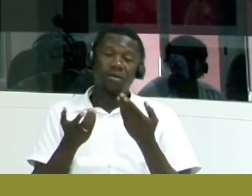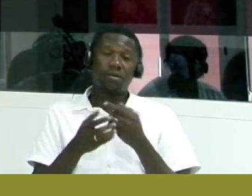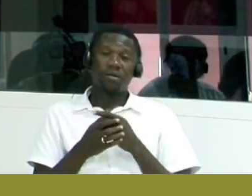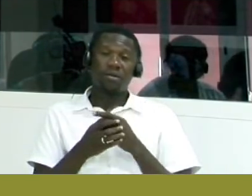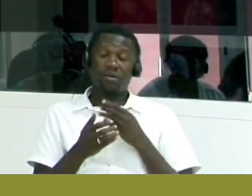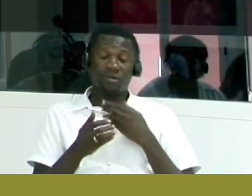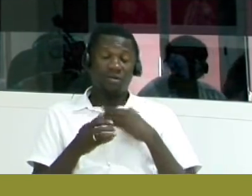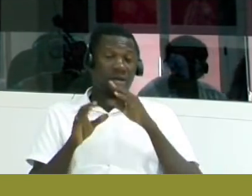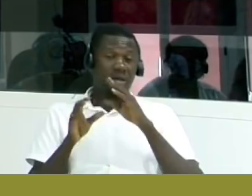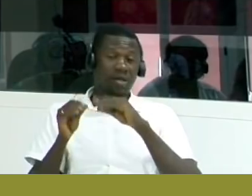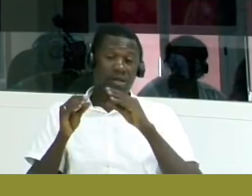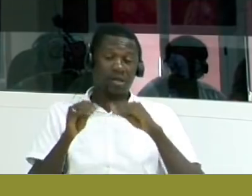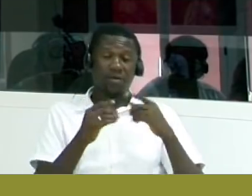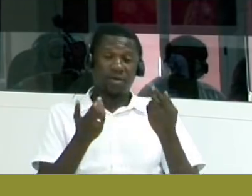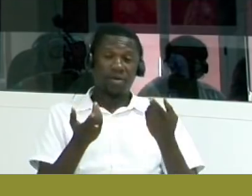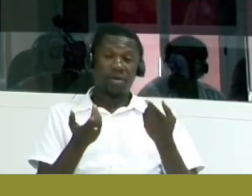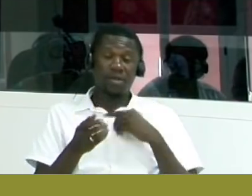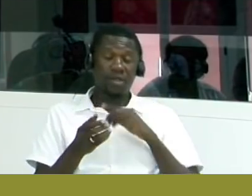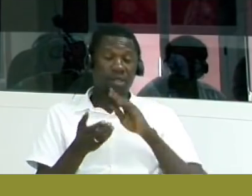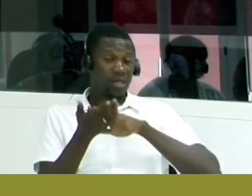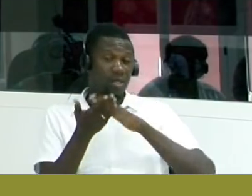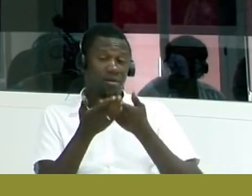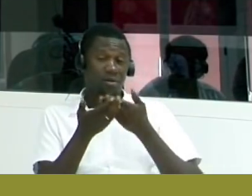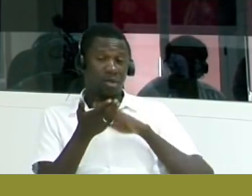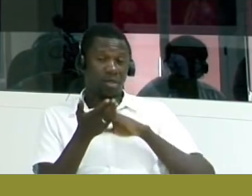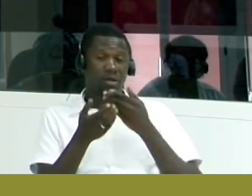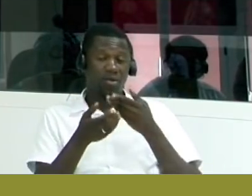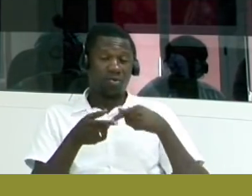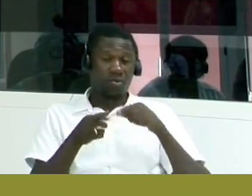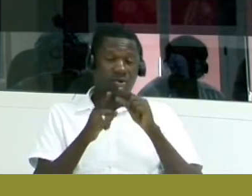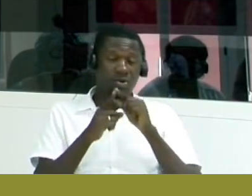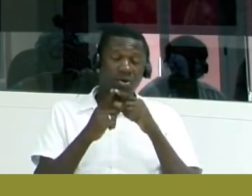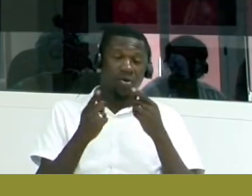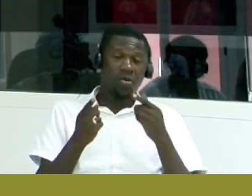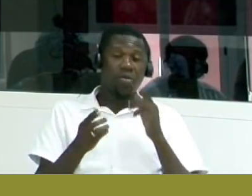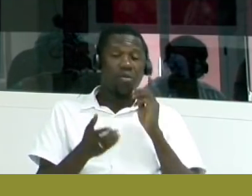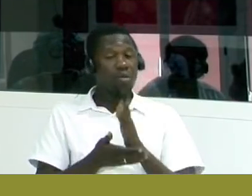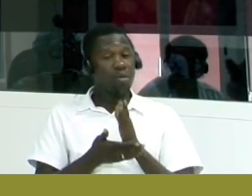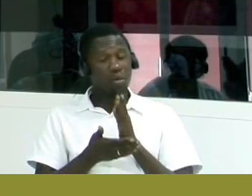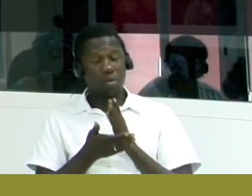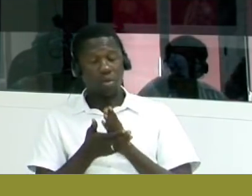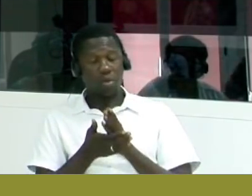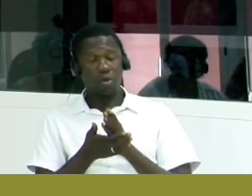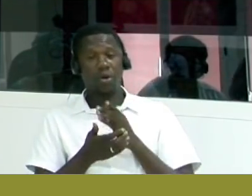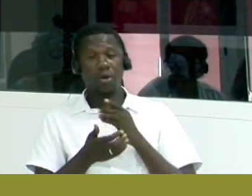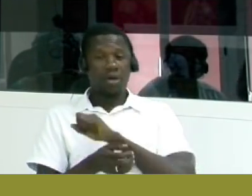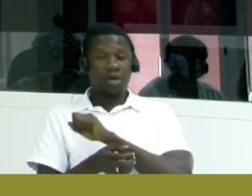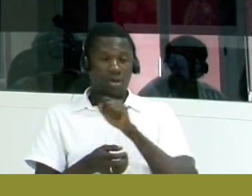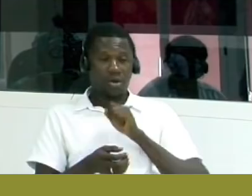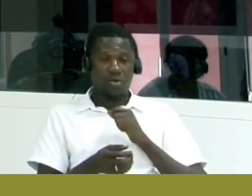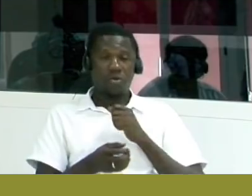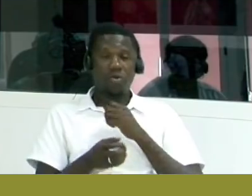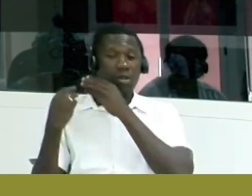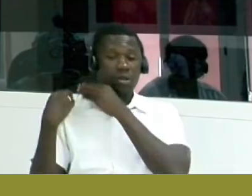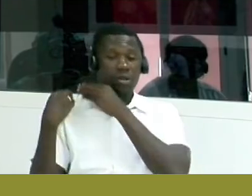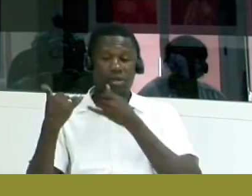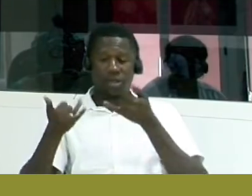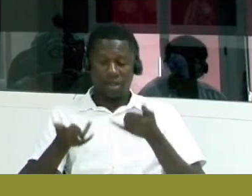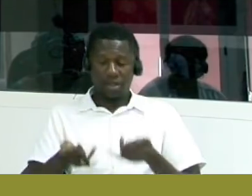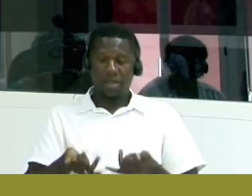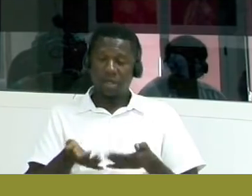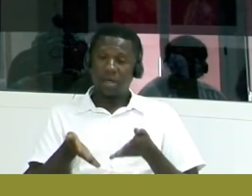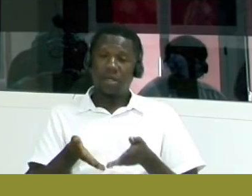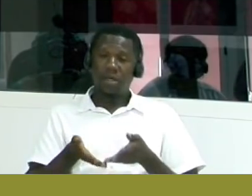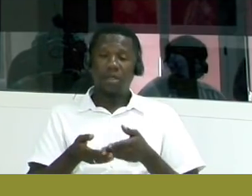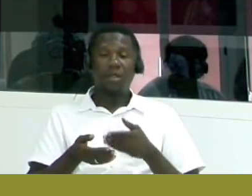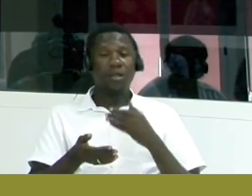events, certain interpretations, but our duty here is really to try